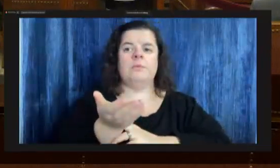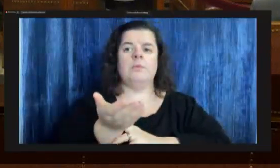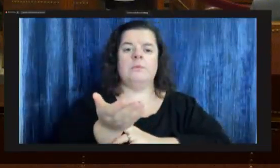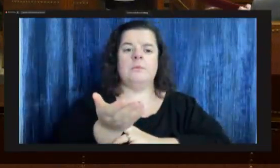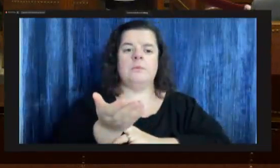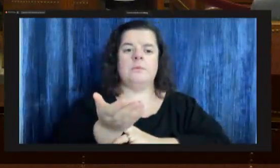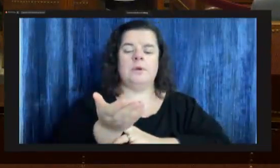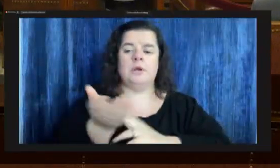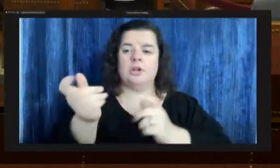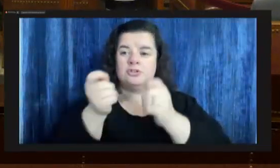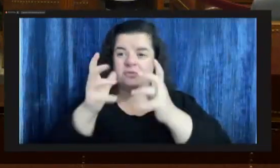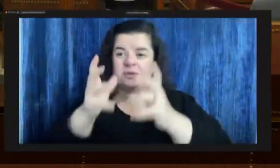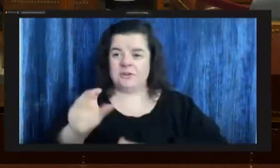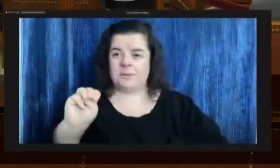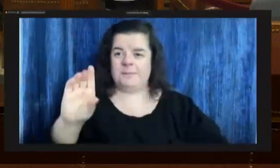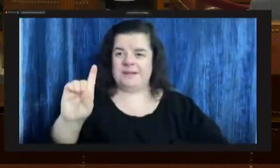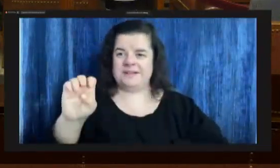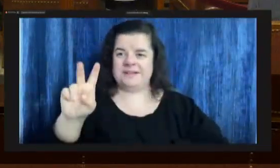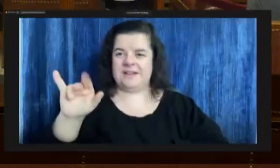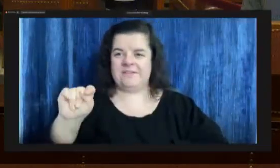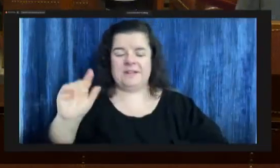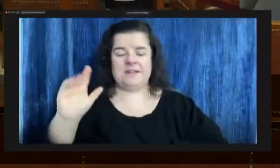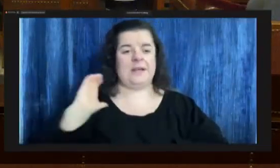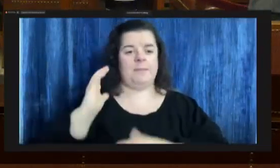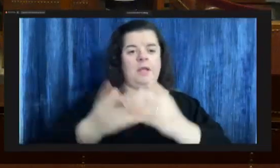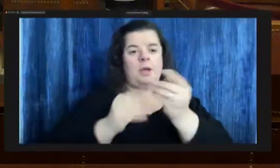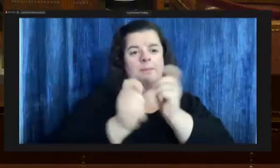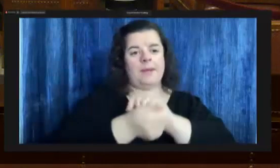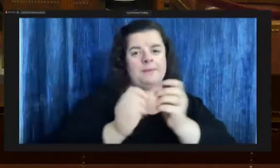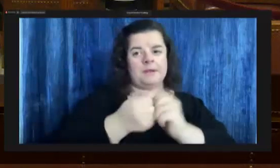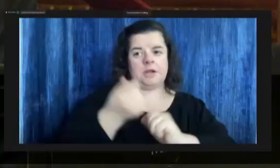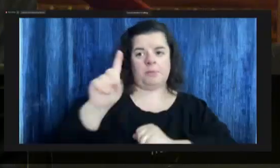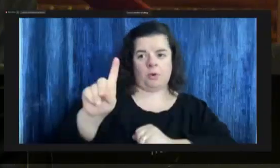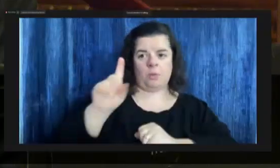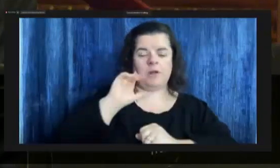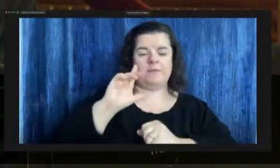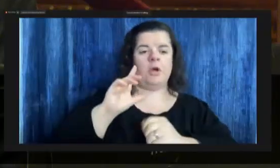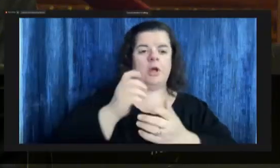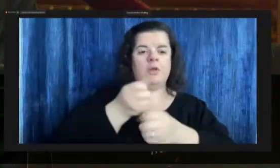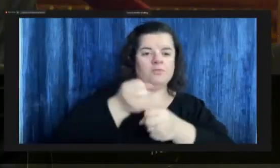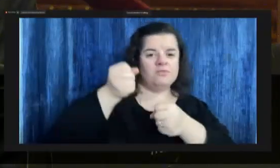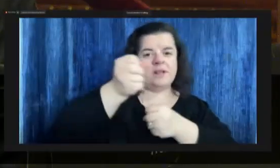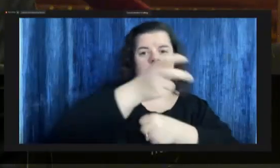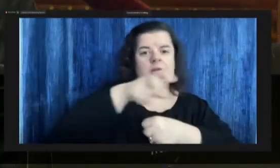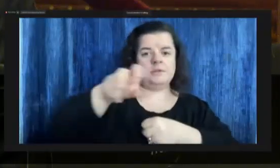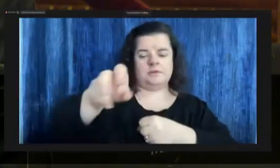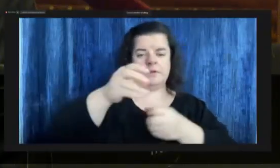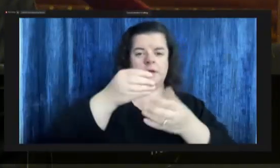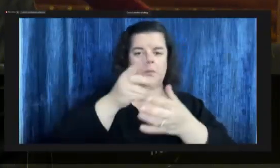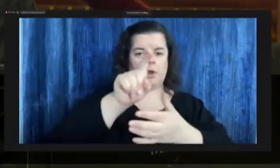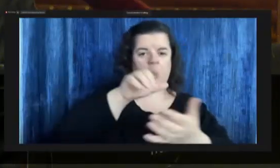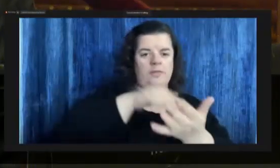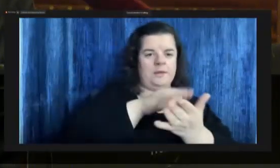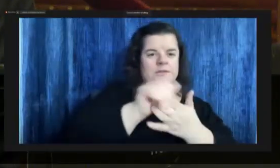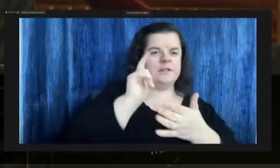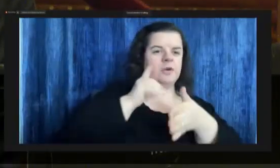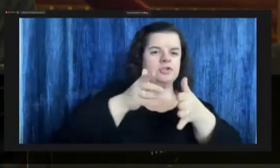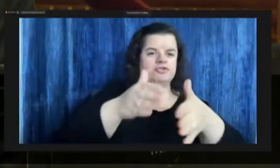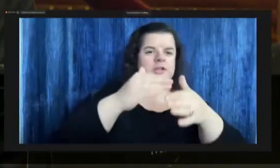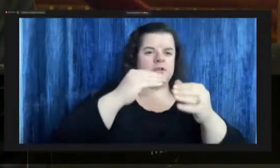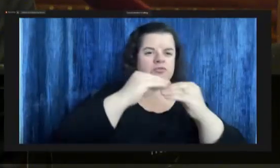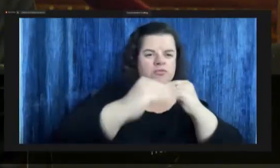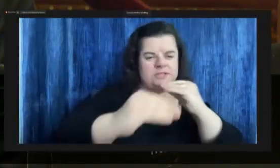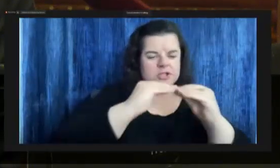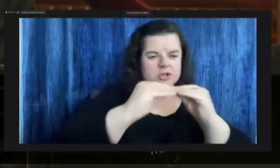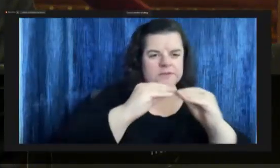Director McDivitt. Capital Amendment number one is to reallocate $100,000 within the street resurfacing budget by